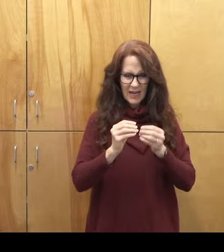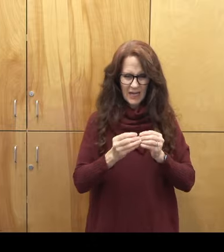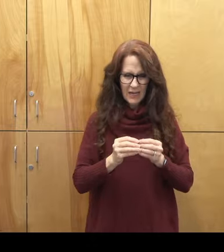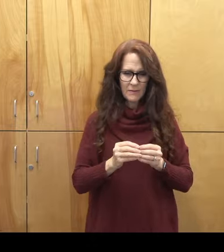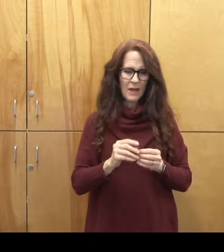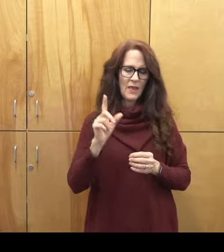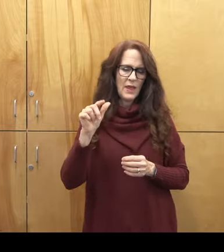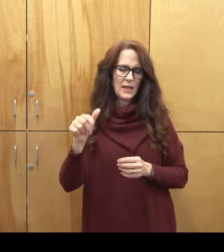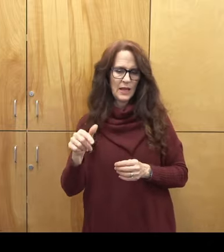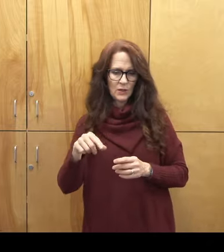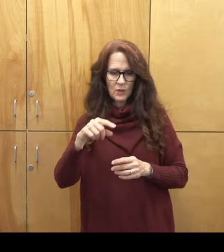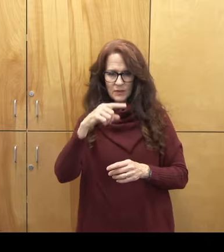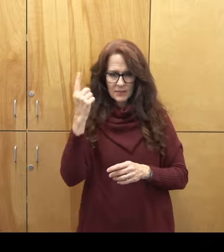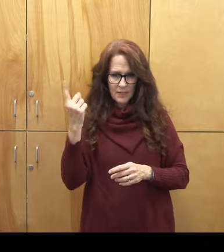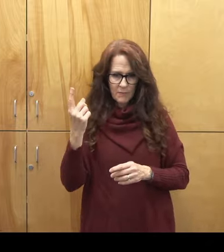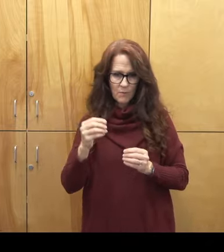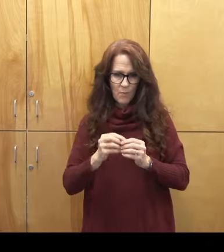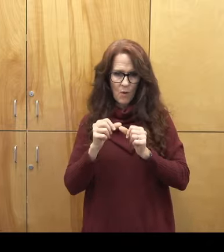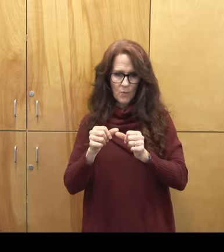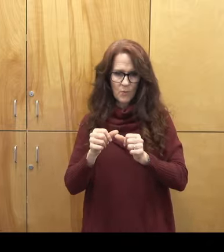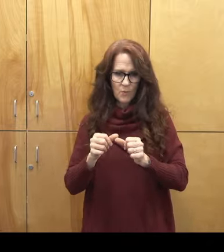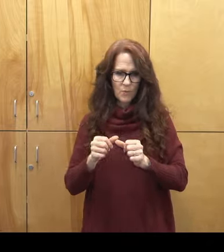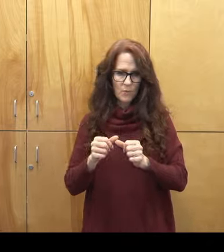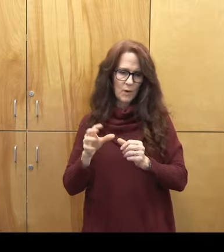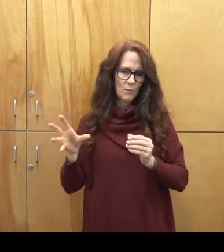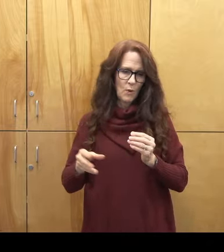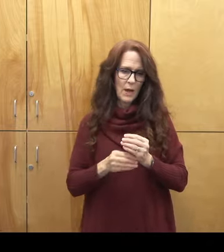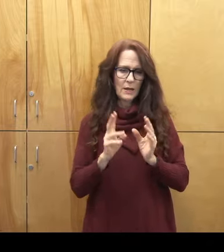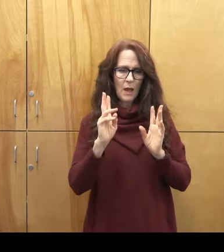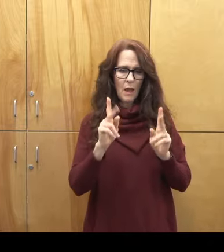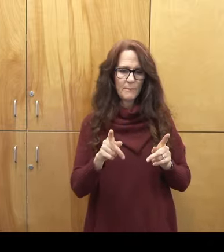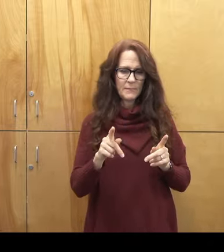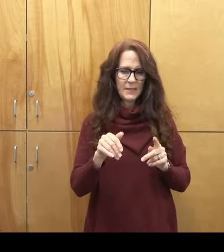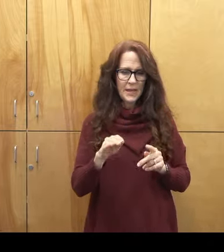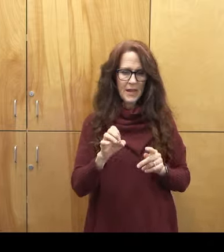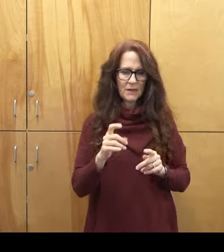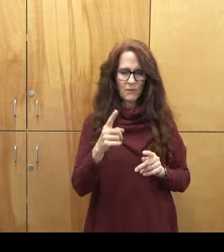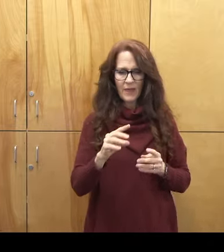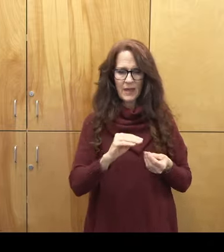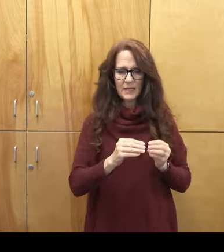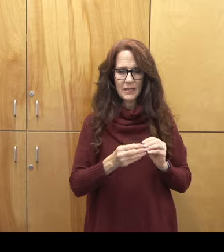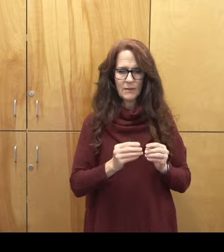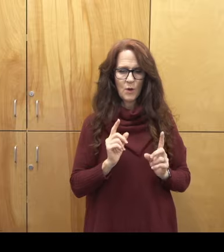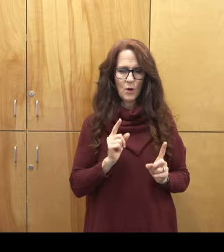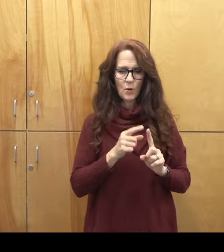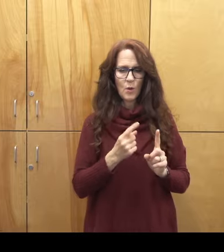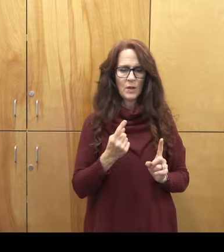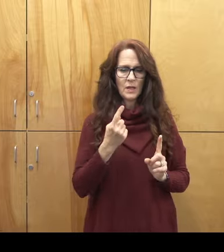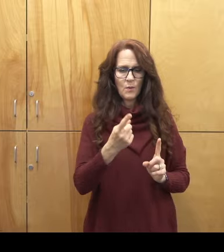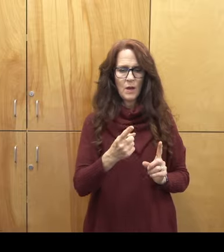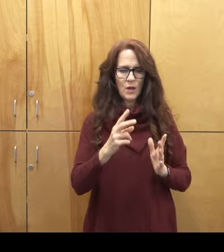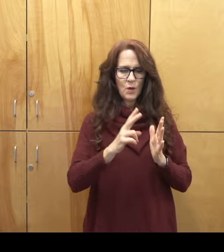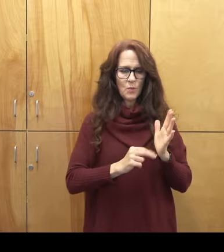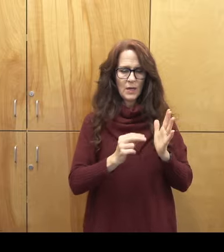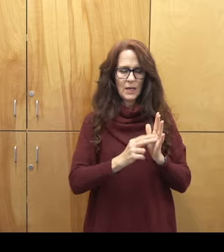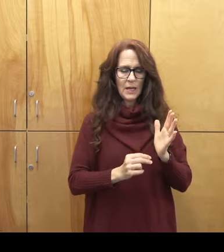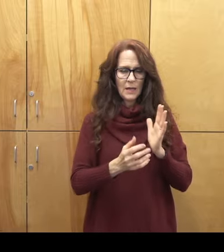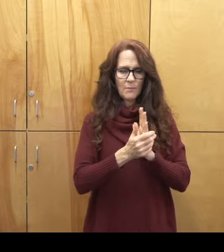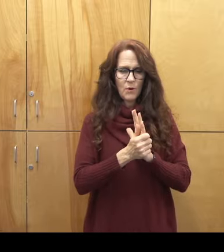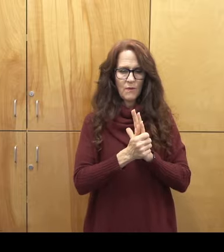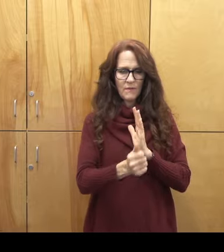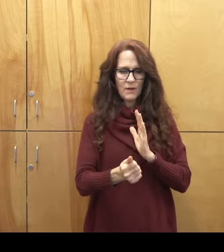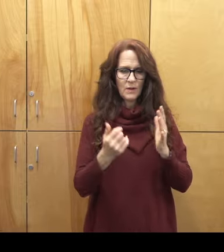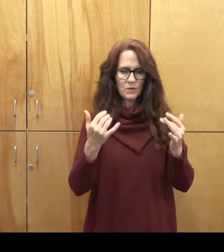becomes fully available, and we will provide an update on that data. And when we look at goal 1, reading proficiency,